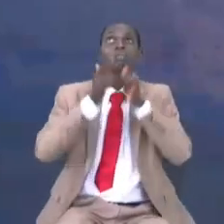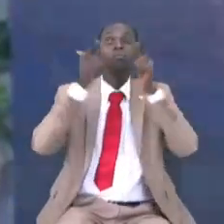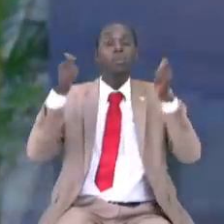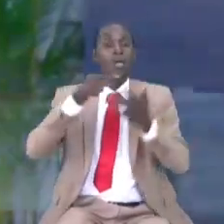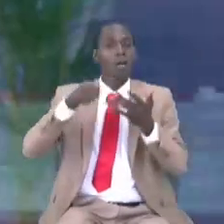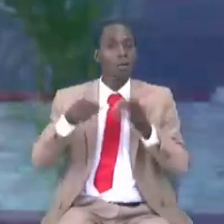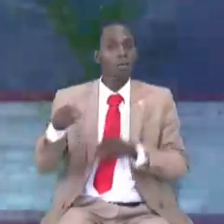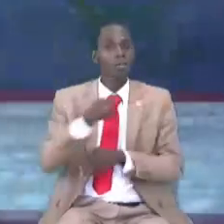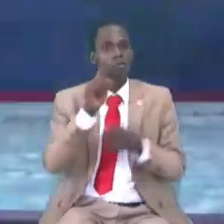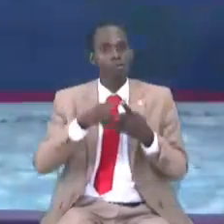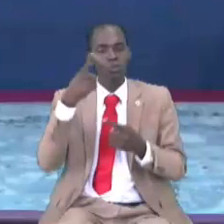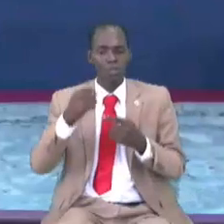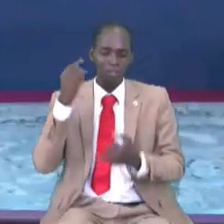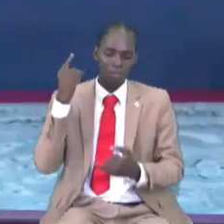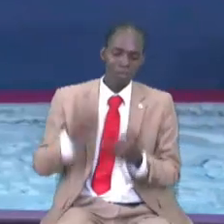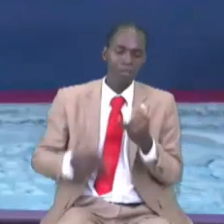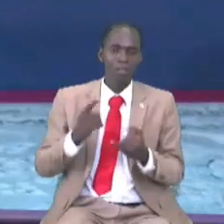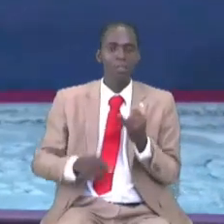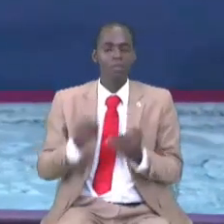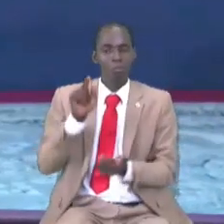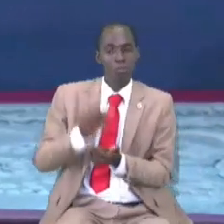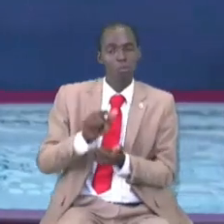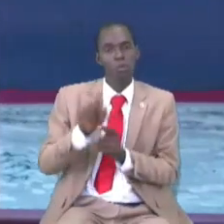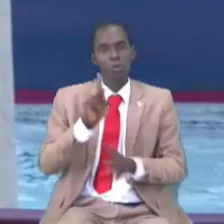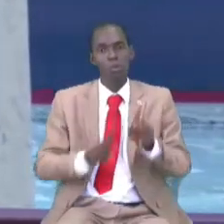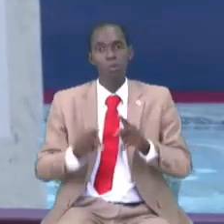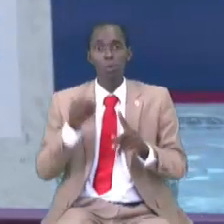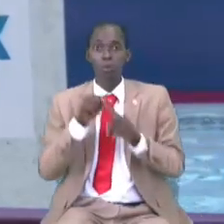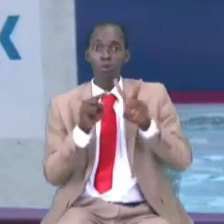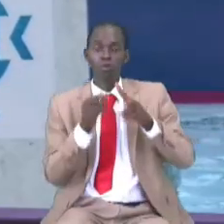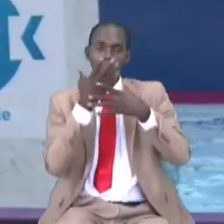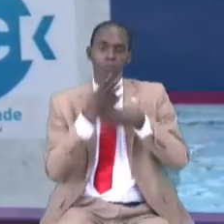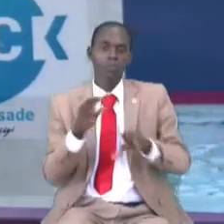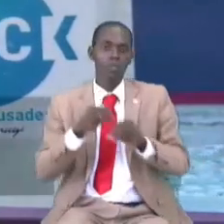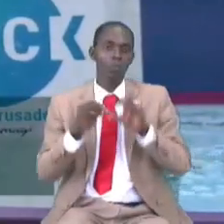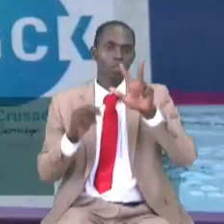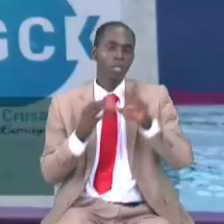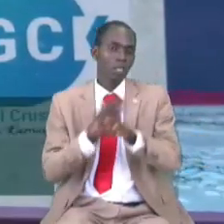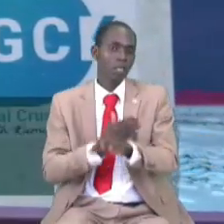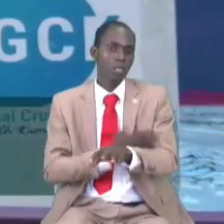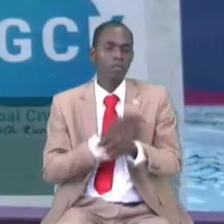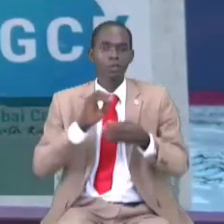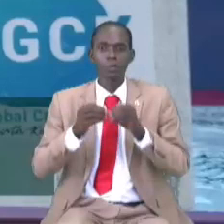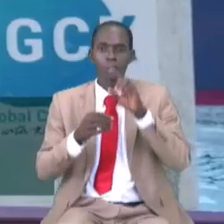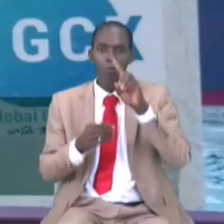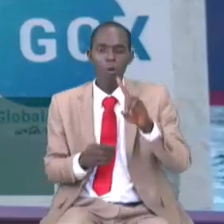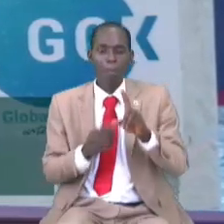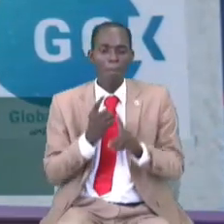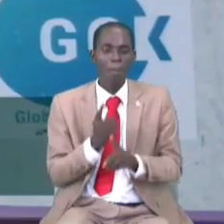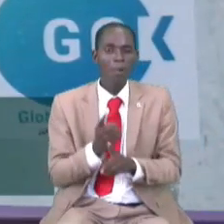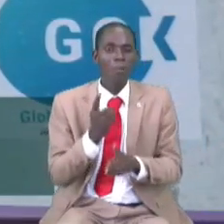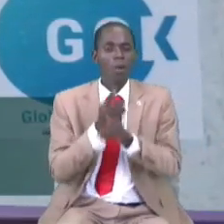three parts. Look at this. Number one, proper response and submission to God. Number